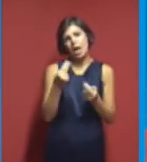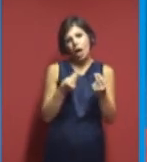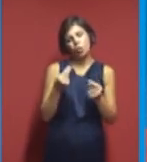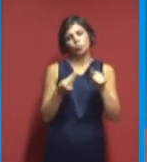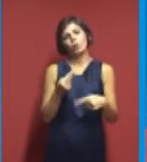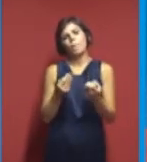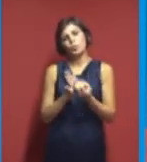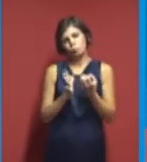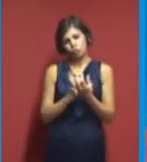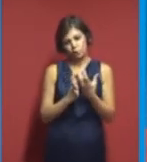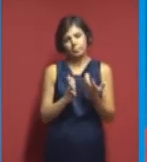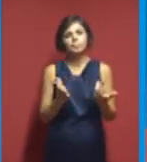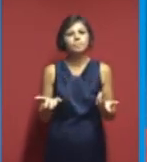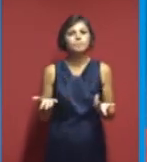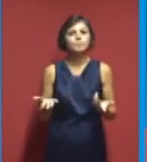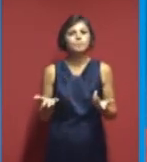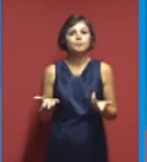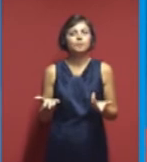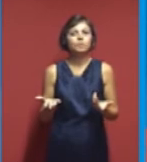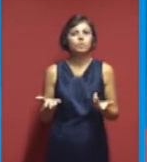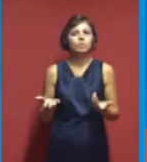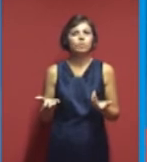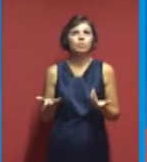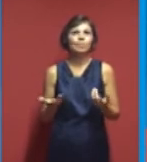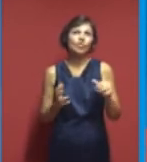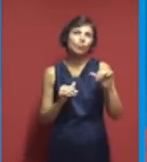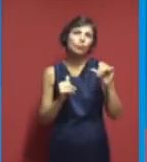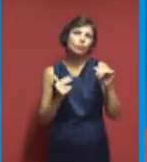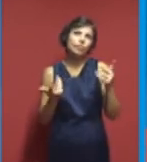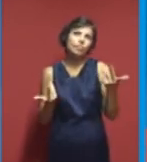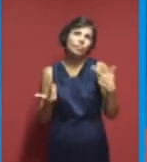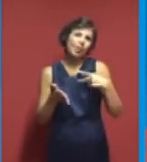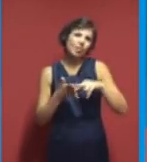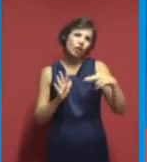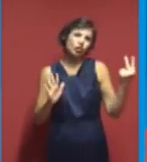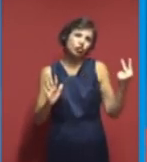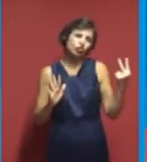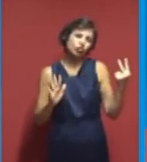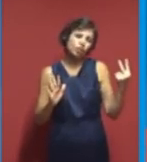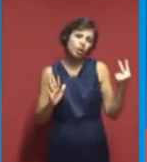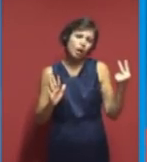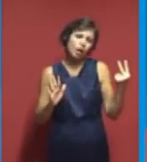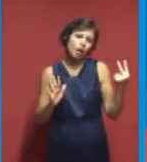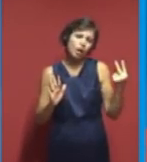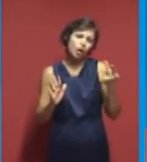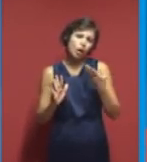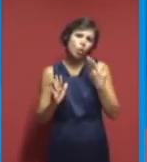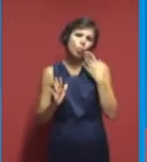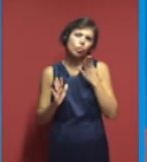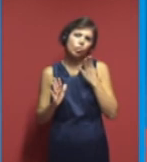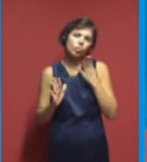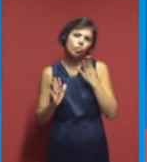or you can call it technological humanism or the second renaissance. And I invite you to the 10th Fab Lab conference in Barcelona next